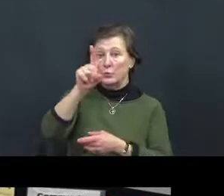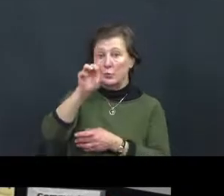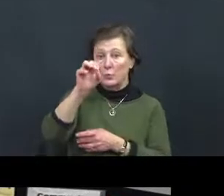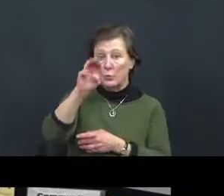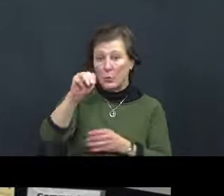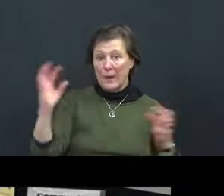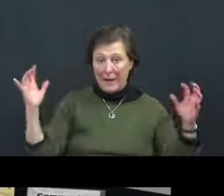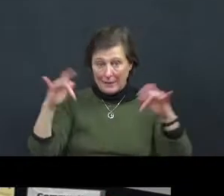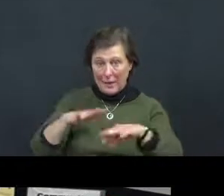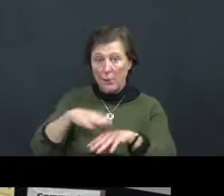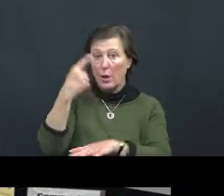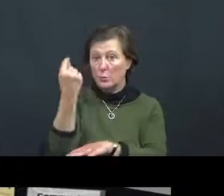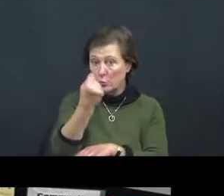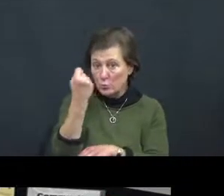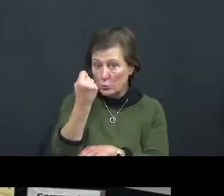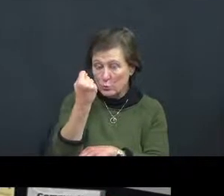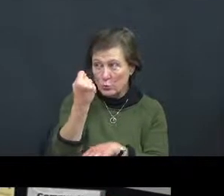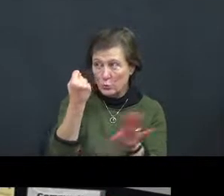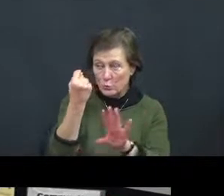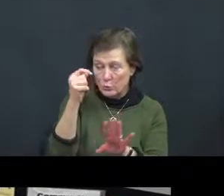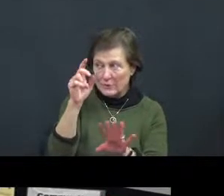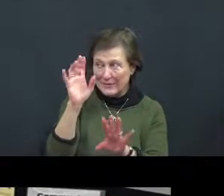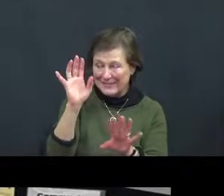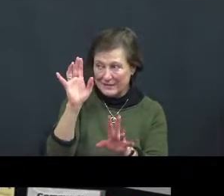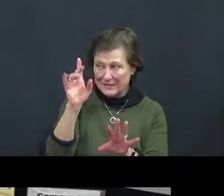on Tuesday, December